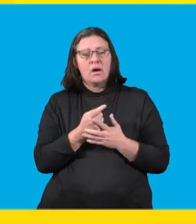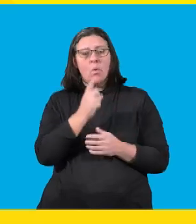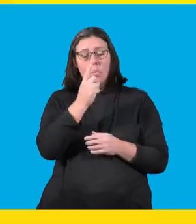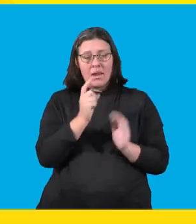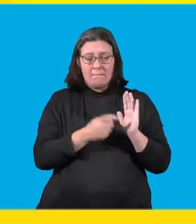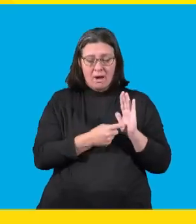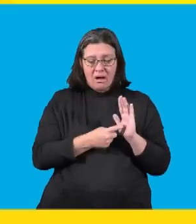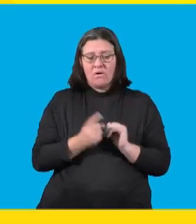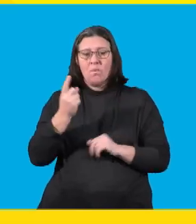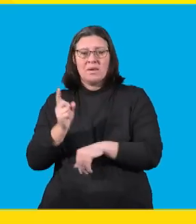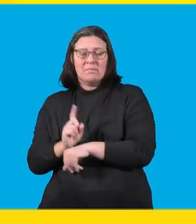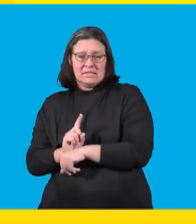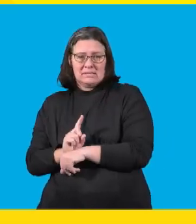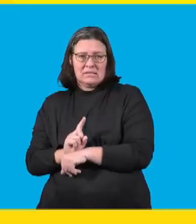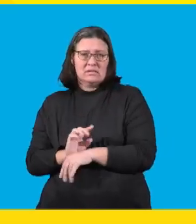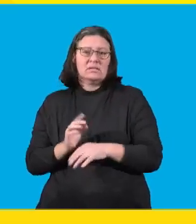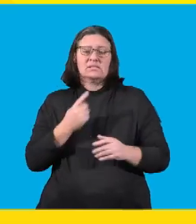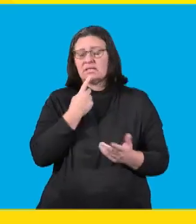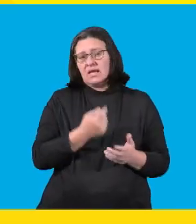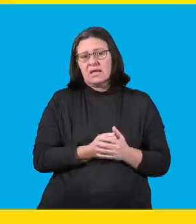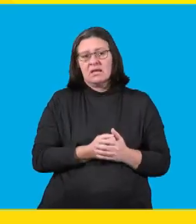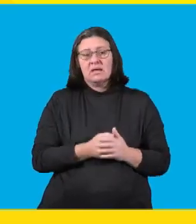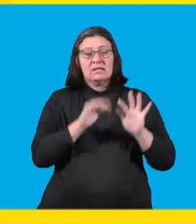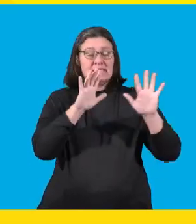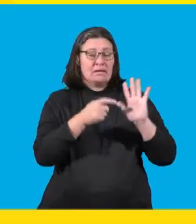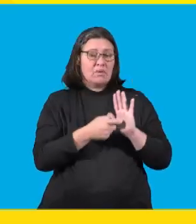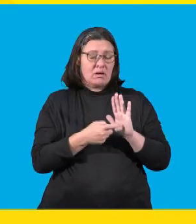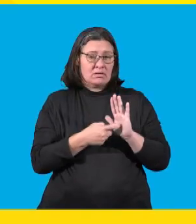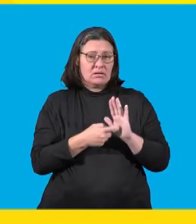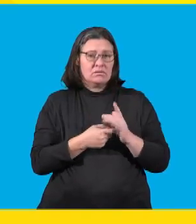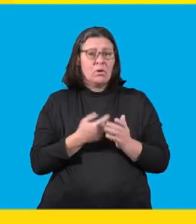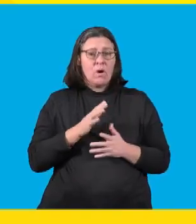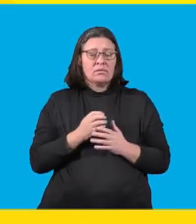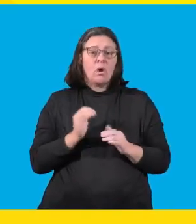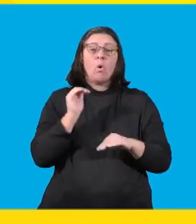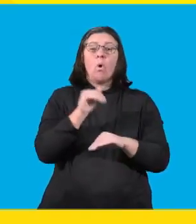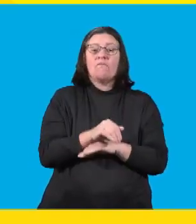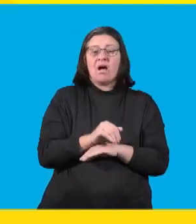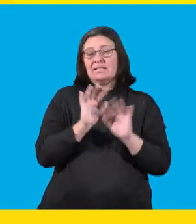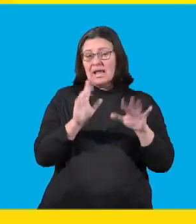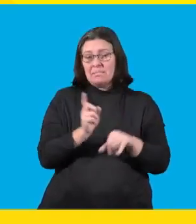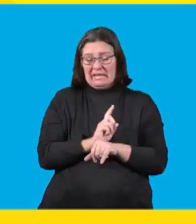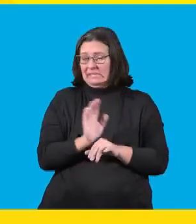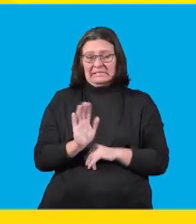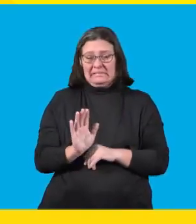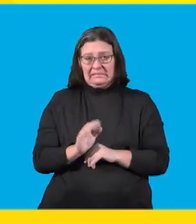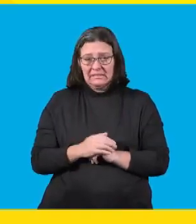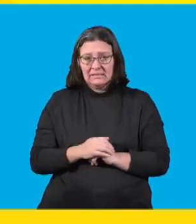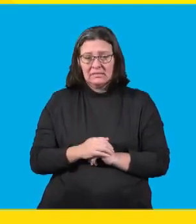a minute. So if a question is, say, 10 marks, you don't want to spend more than 10 minutes on